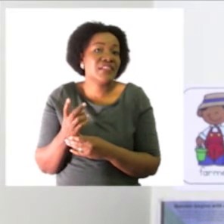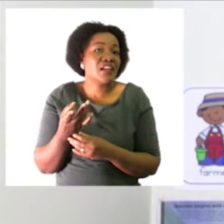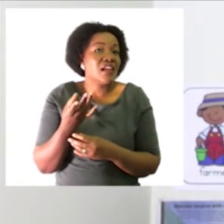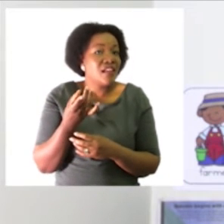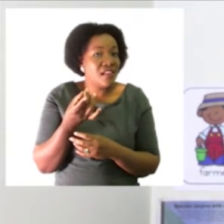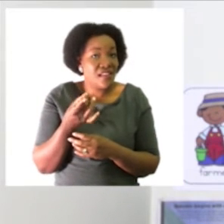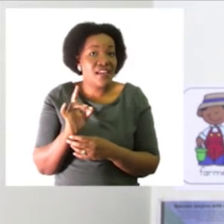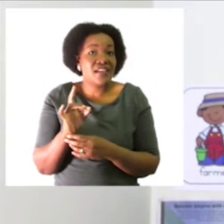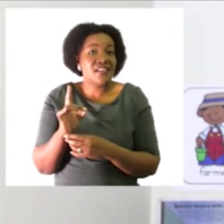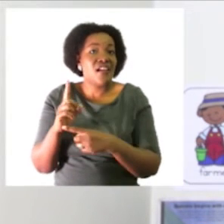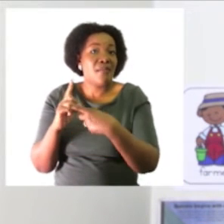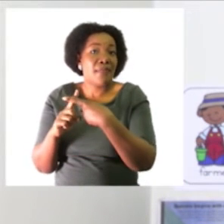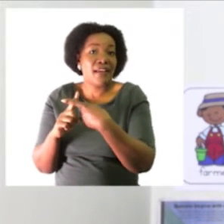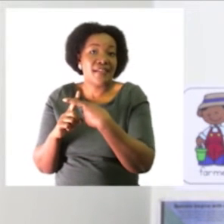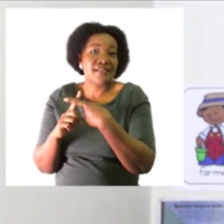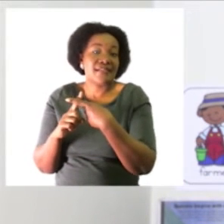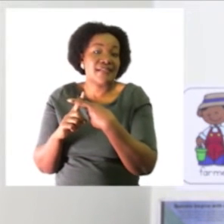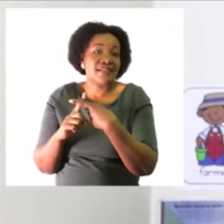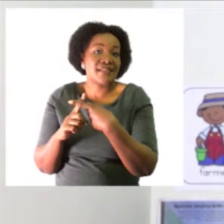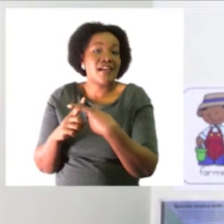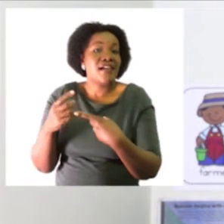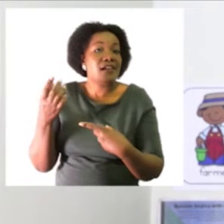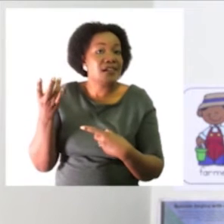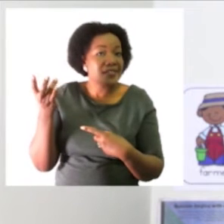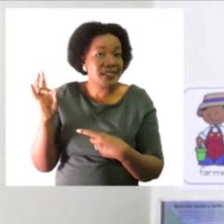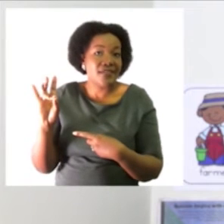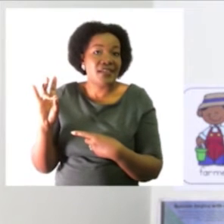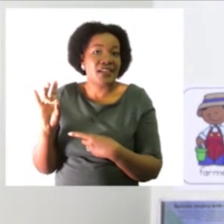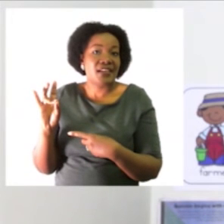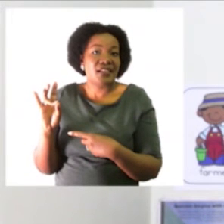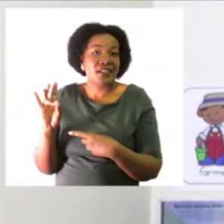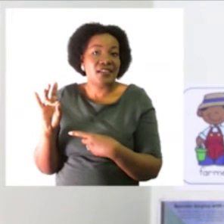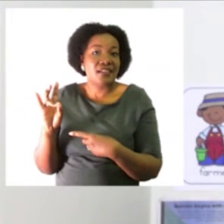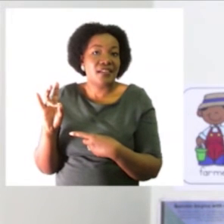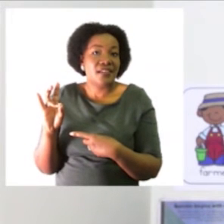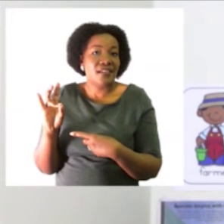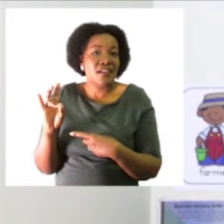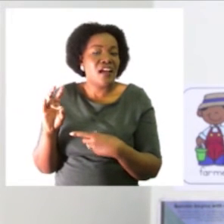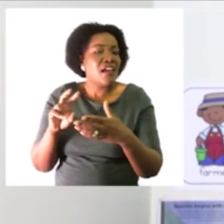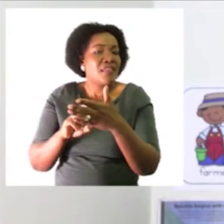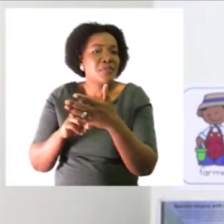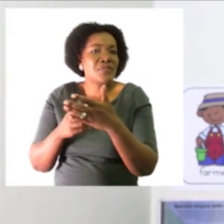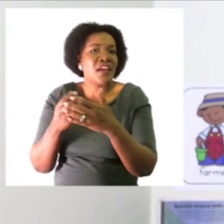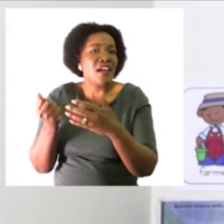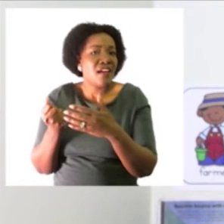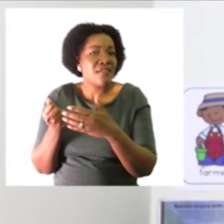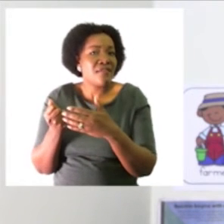8 plus a 7. It means we have to